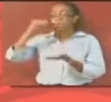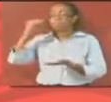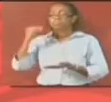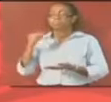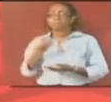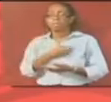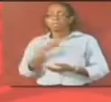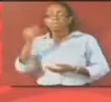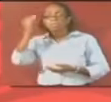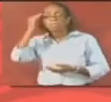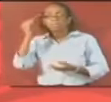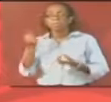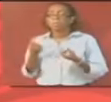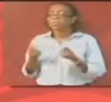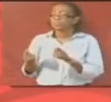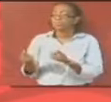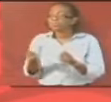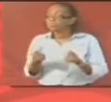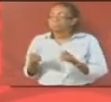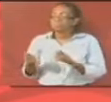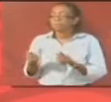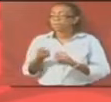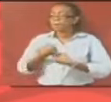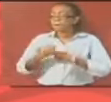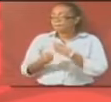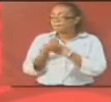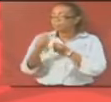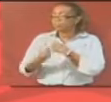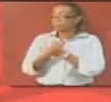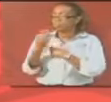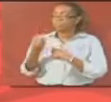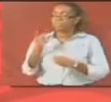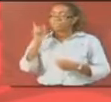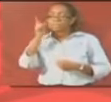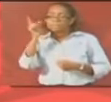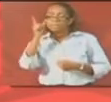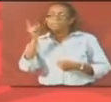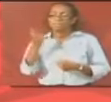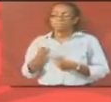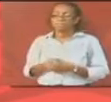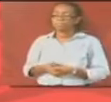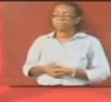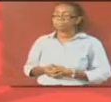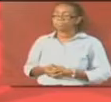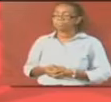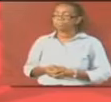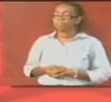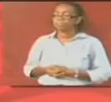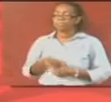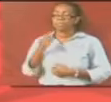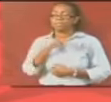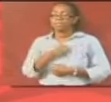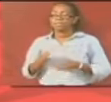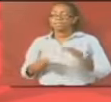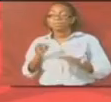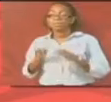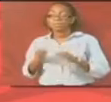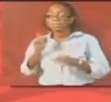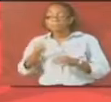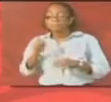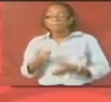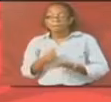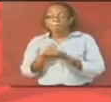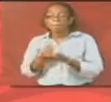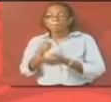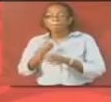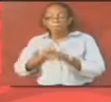to equip them with the necessary coping skills that they need, and also that they know how to get professional help where they need it. So I